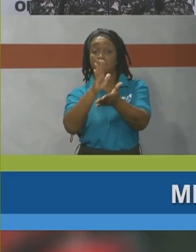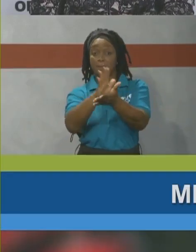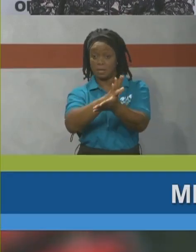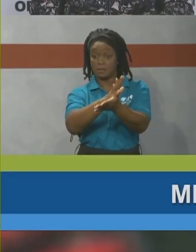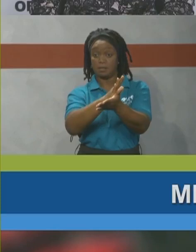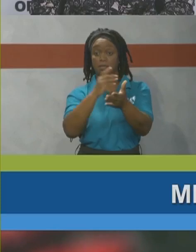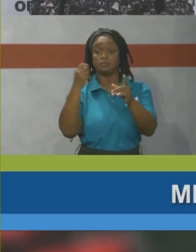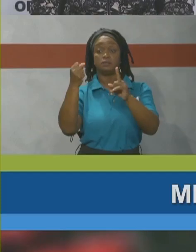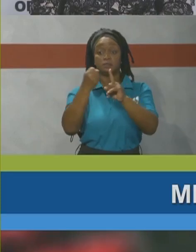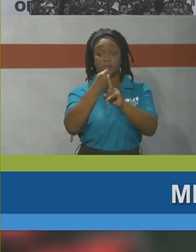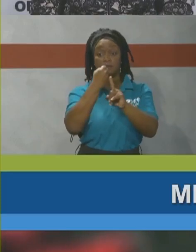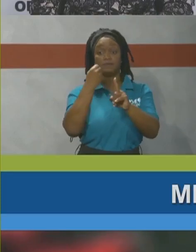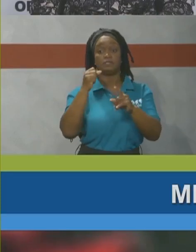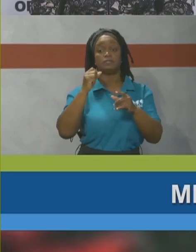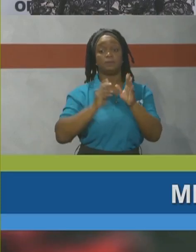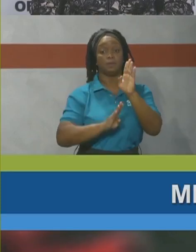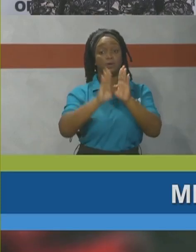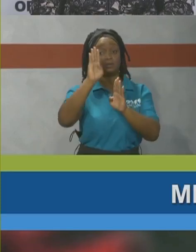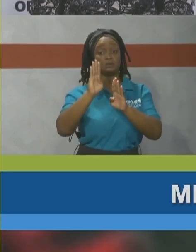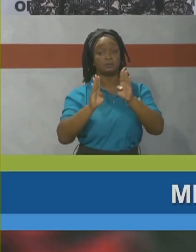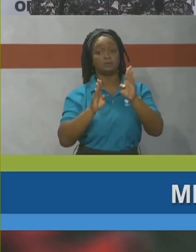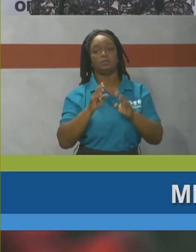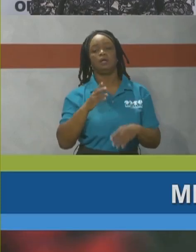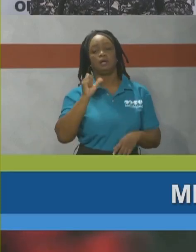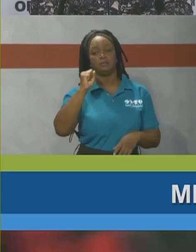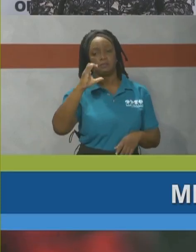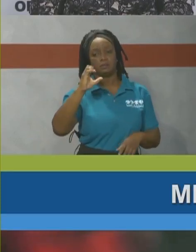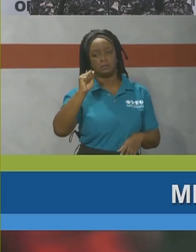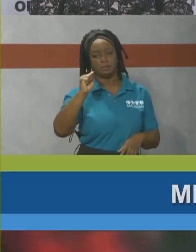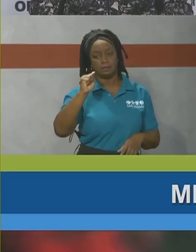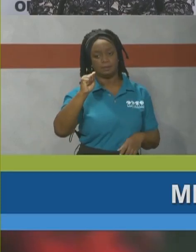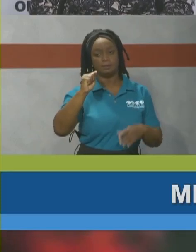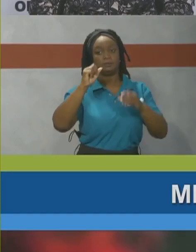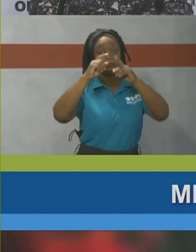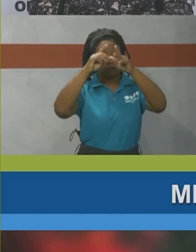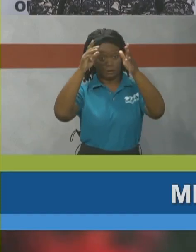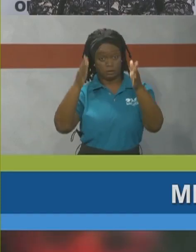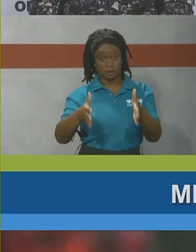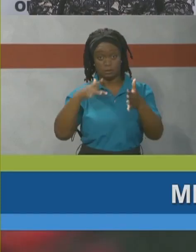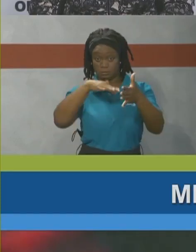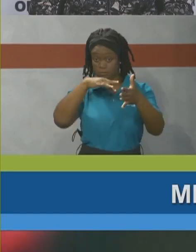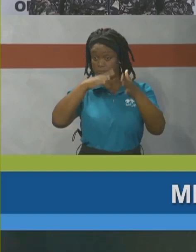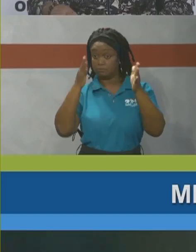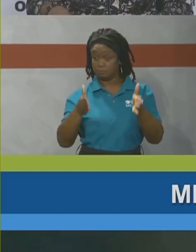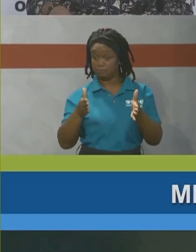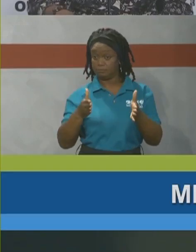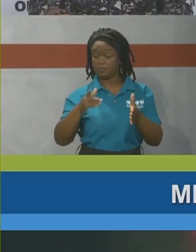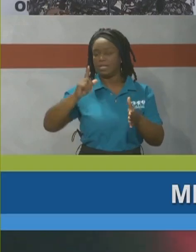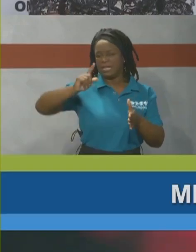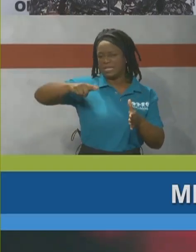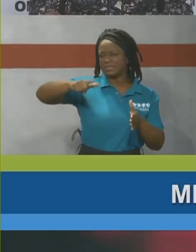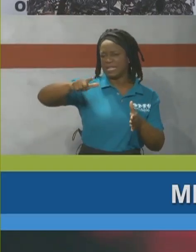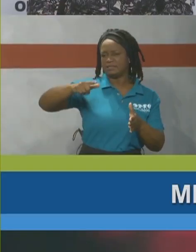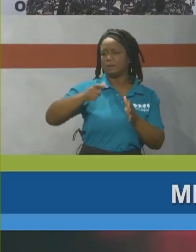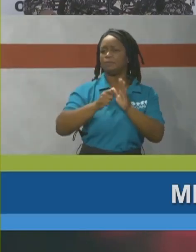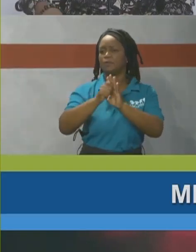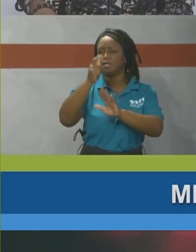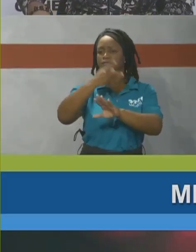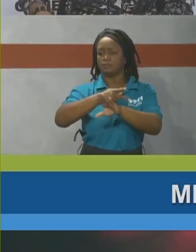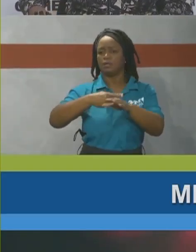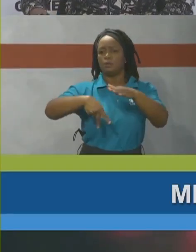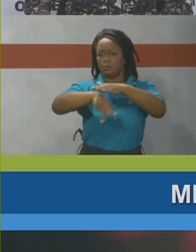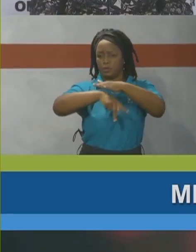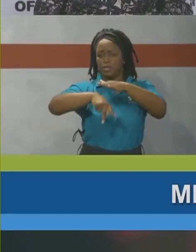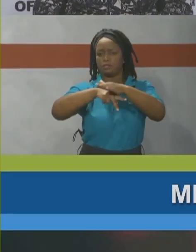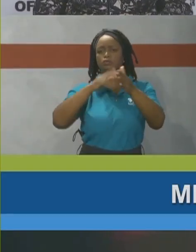started and we also have the C students, and in April we should have the primary schools opening. As we're preparing for schools, and at